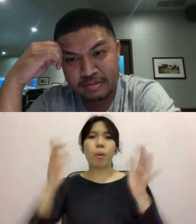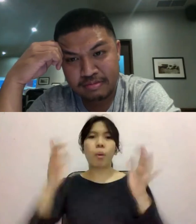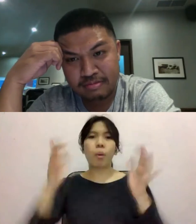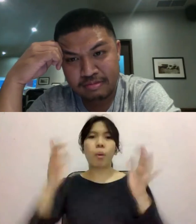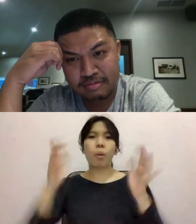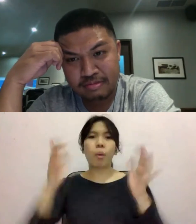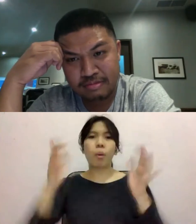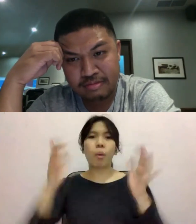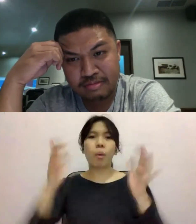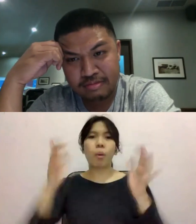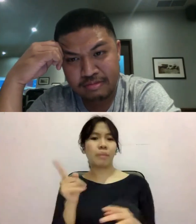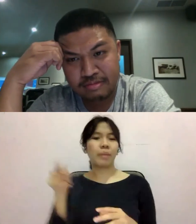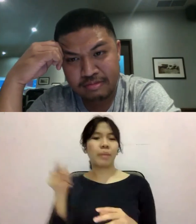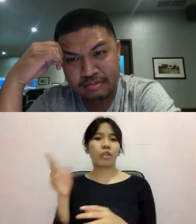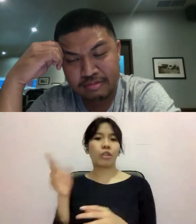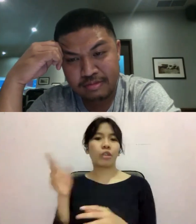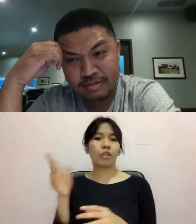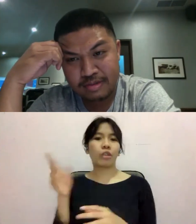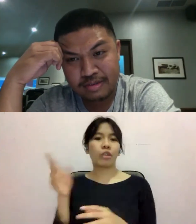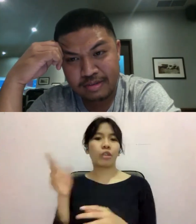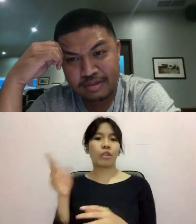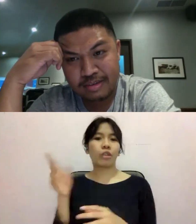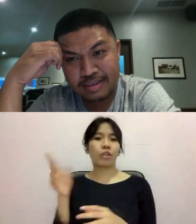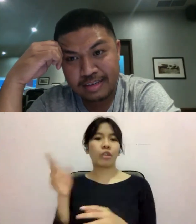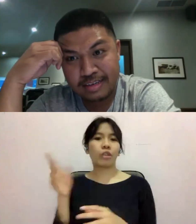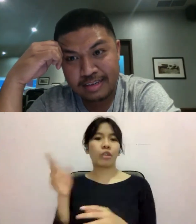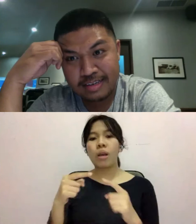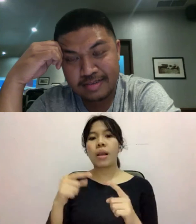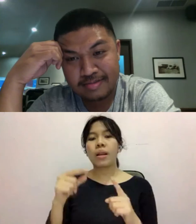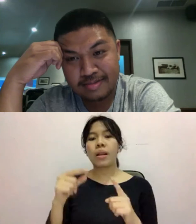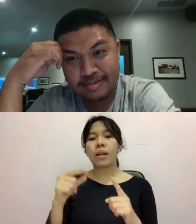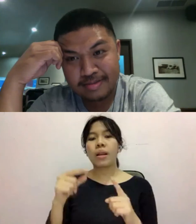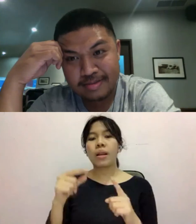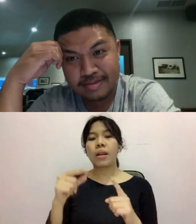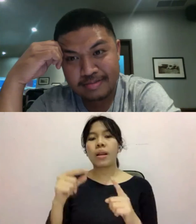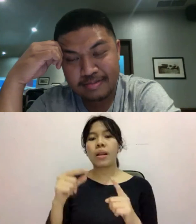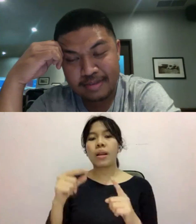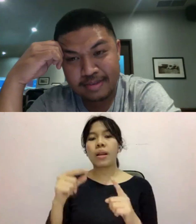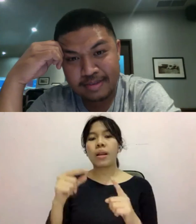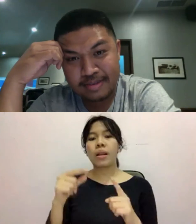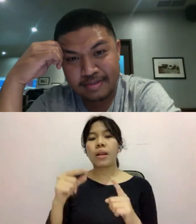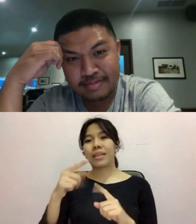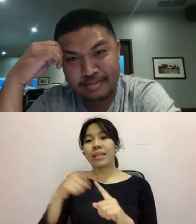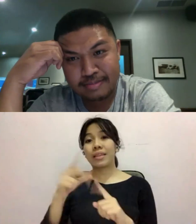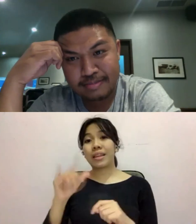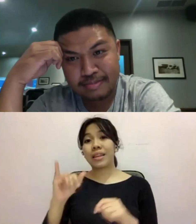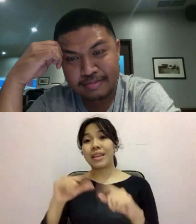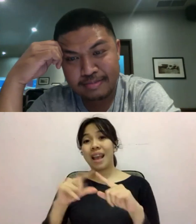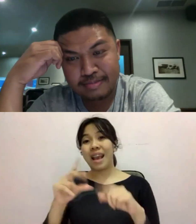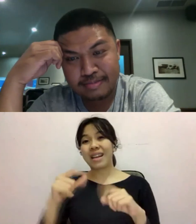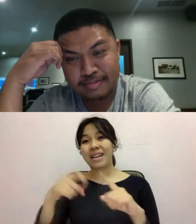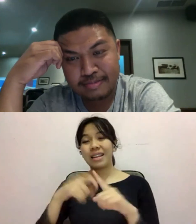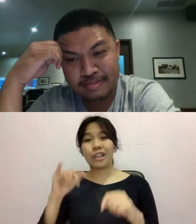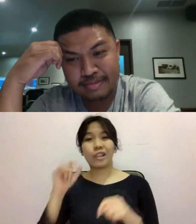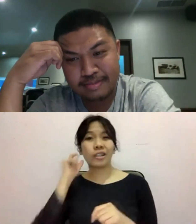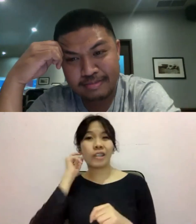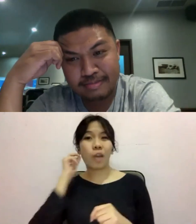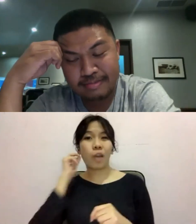the patriarchal toxic masculinity culture as well, in way it repress our emotions. And